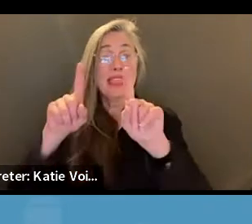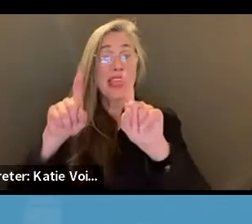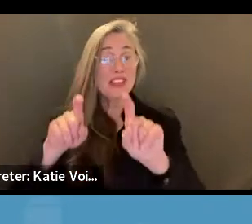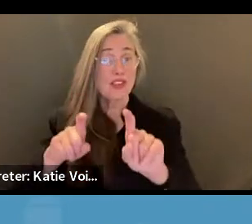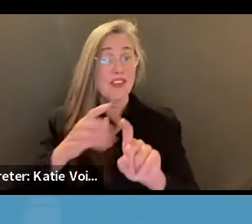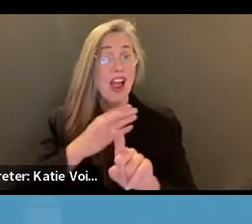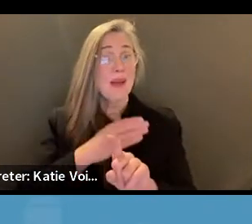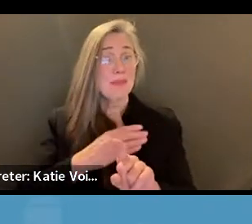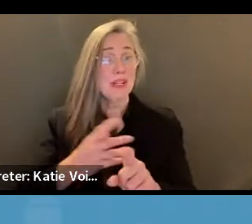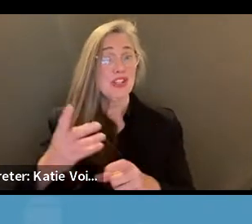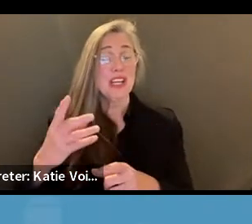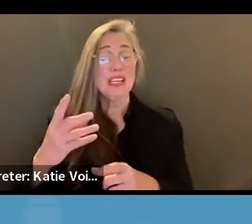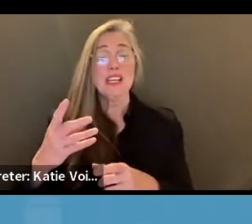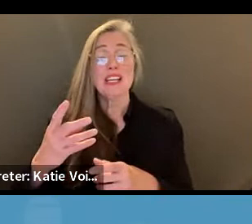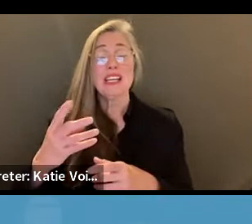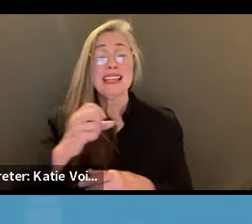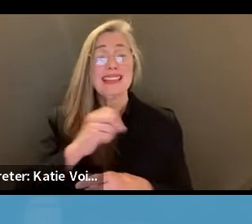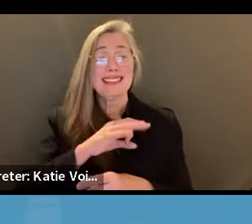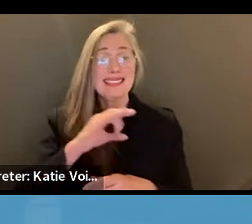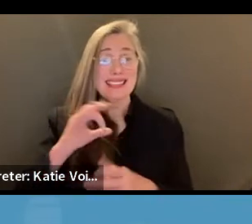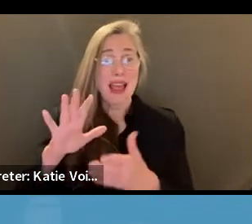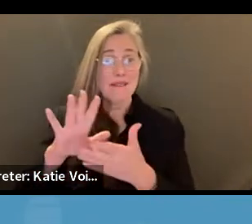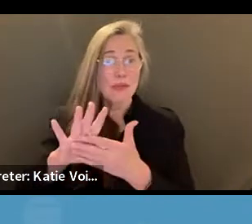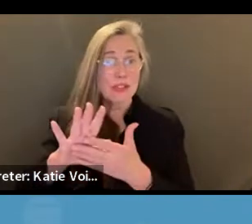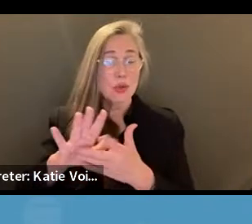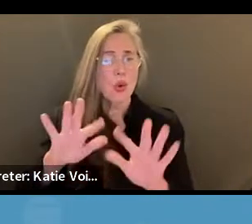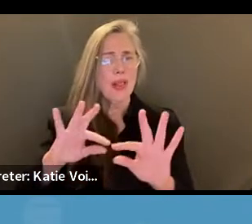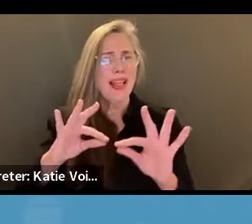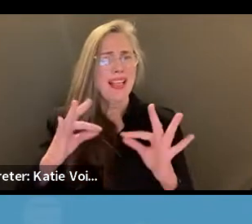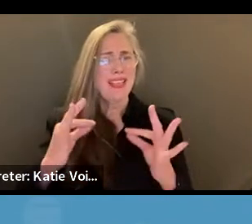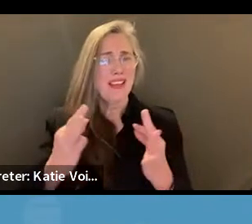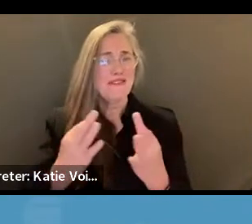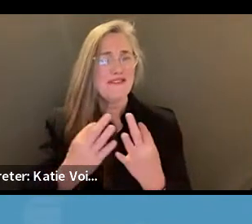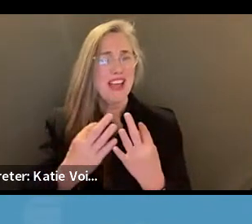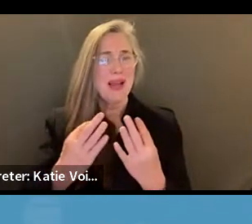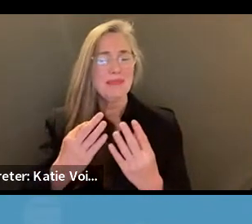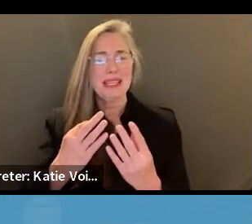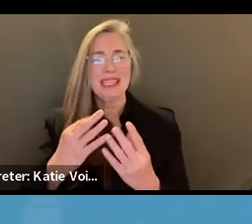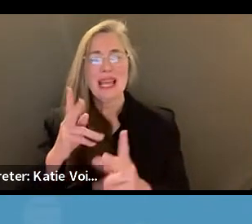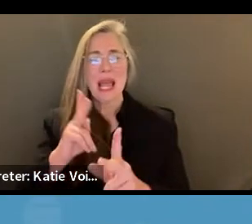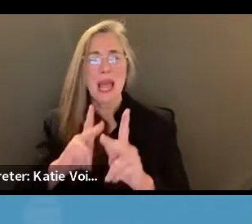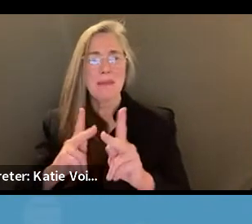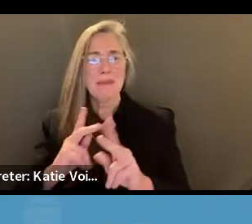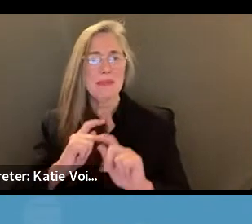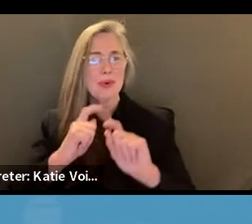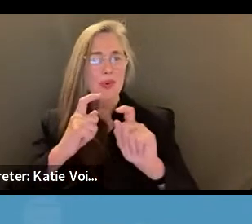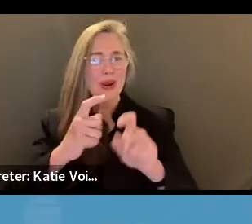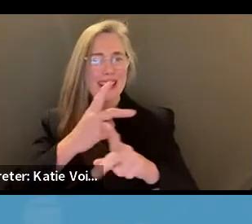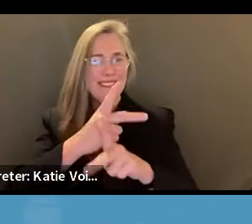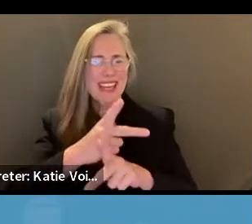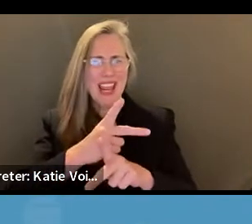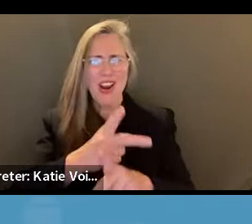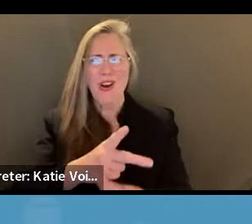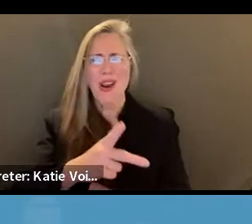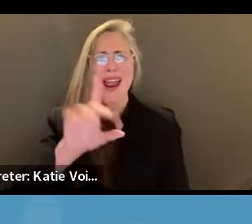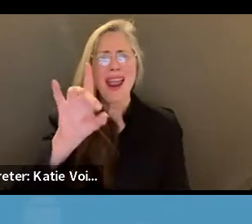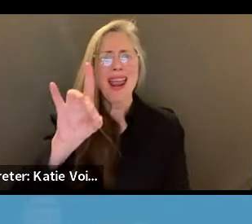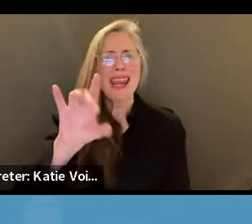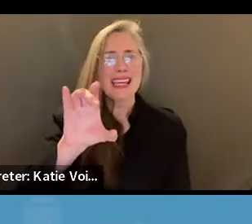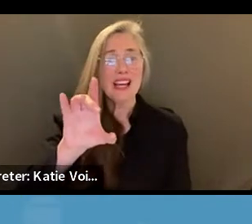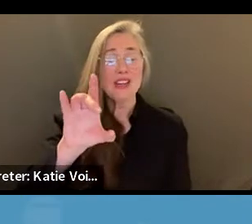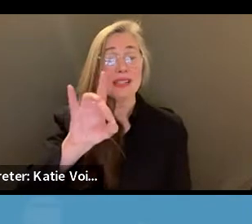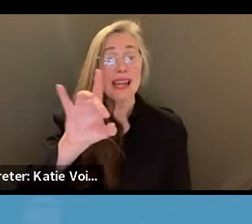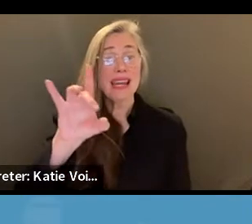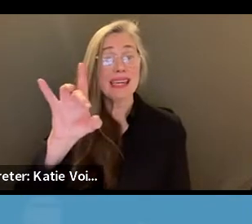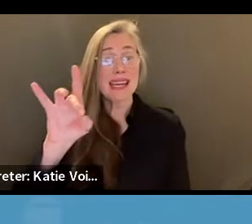participation of the school staff, families, and caregivers. I was impressed, 888 families and